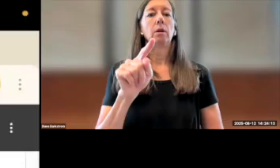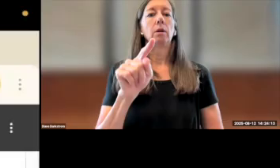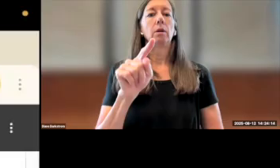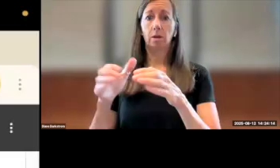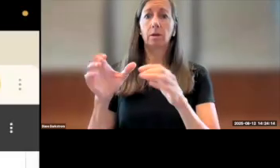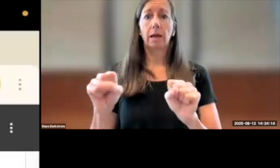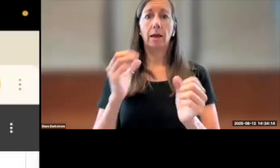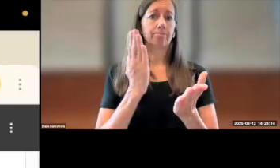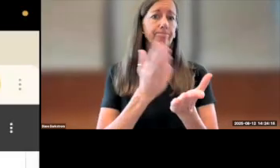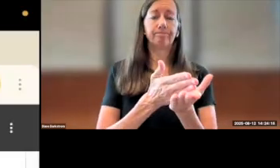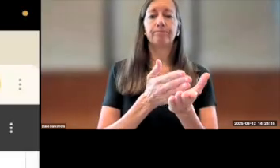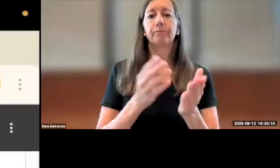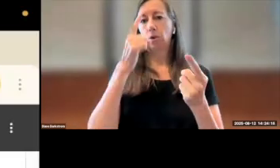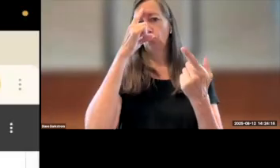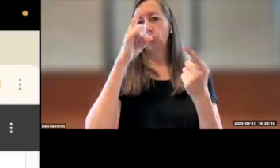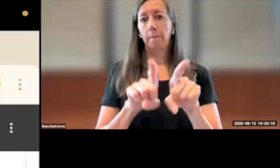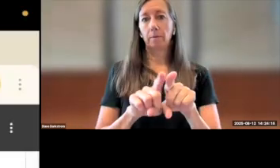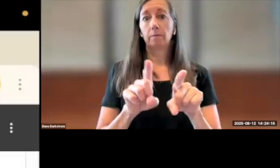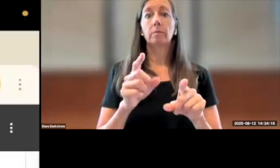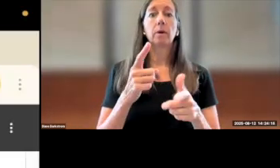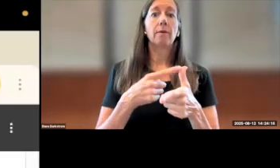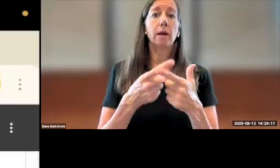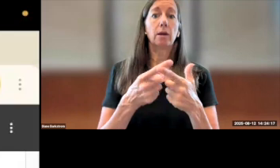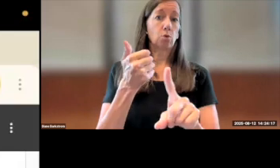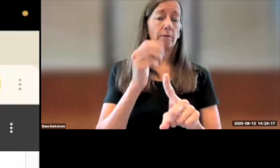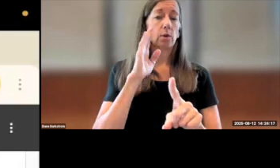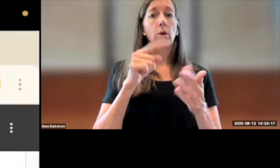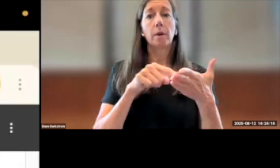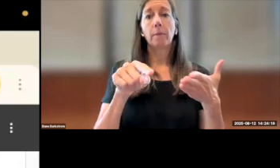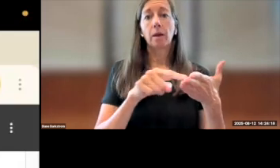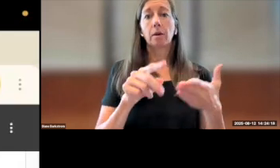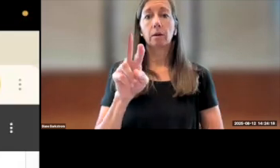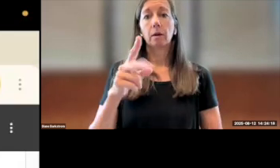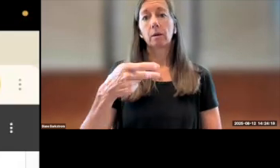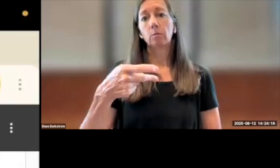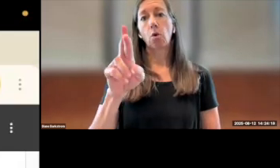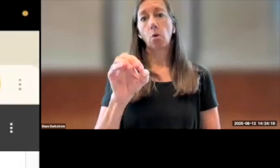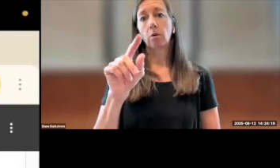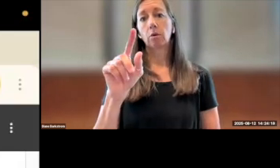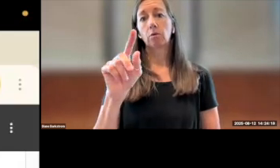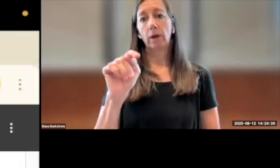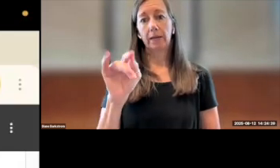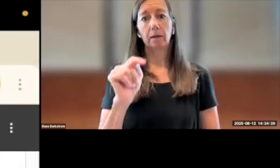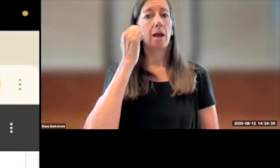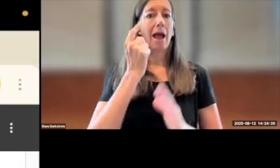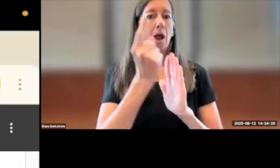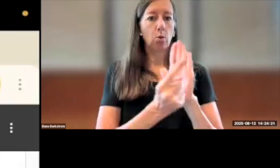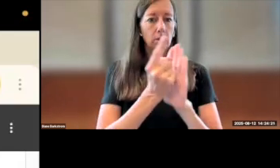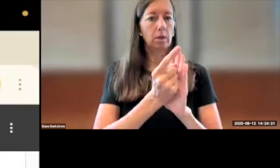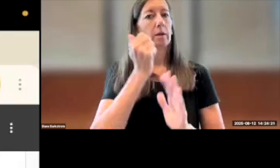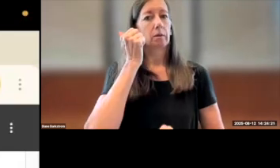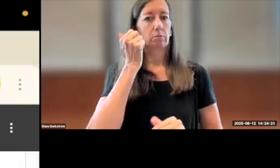a prorated per day hourly rate through the date of termination, depending on if you place it